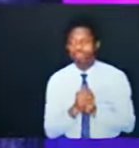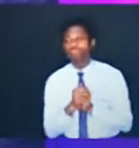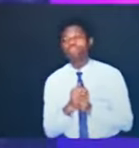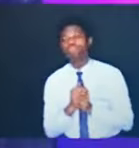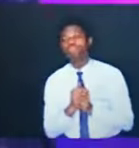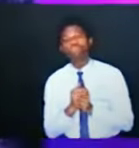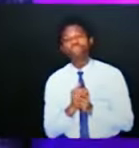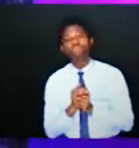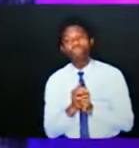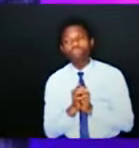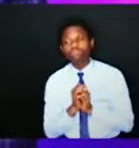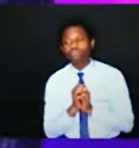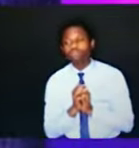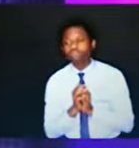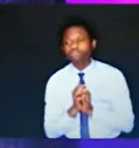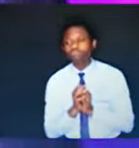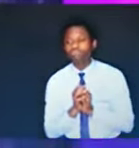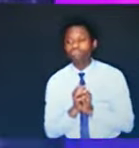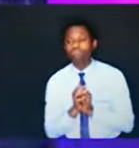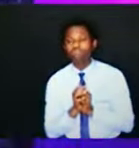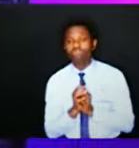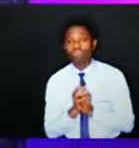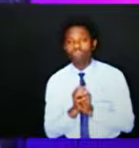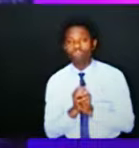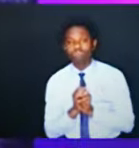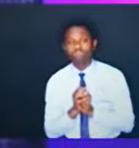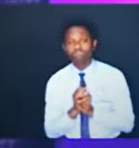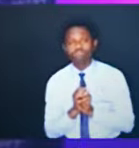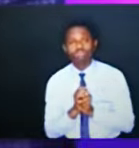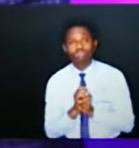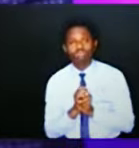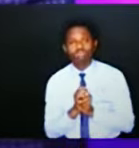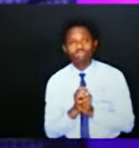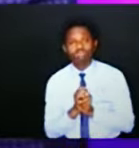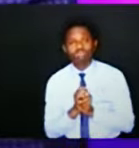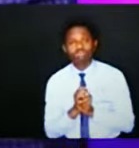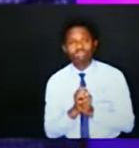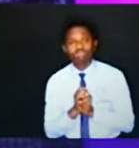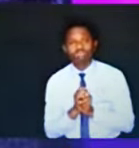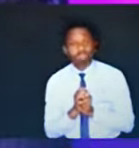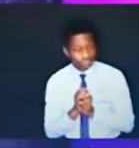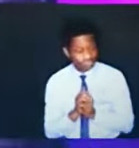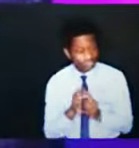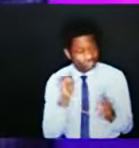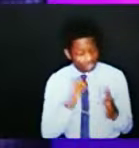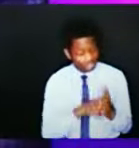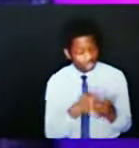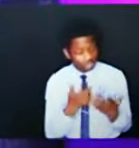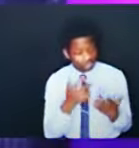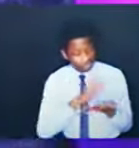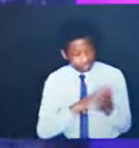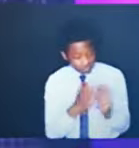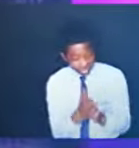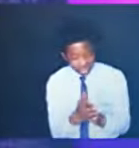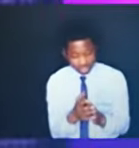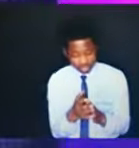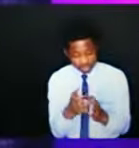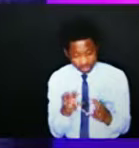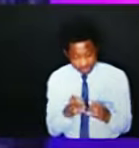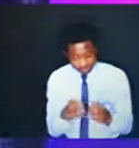they were go between God and the